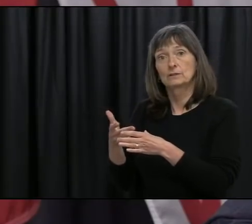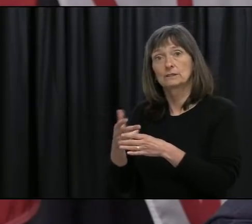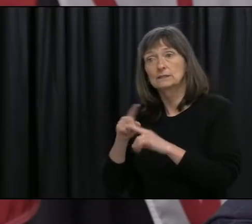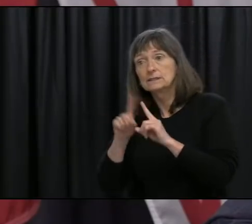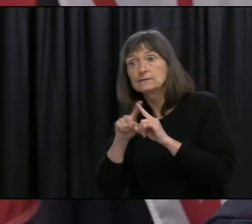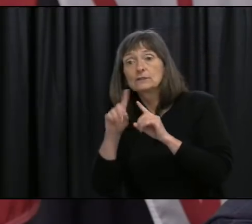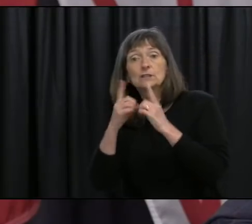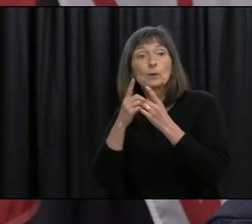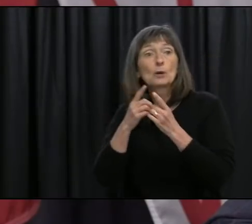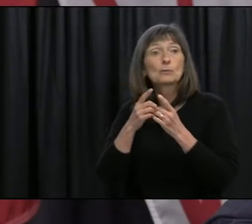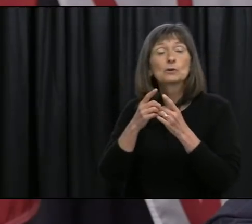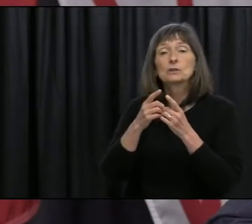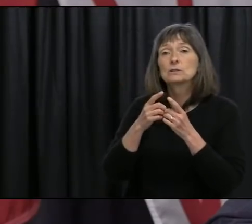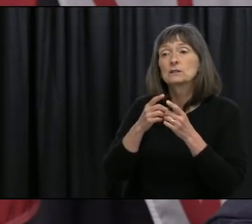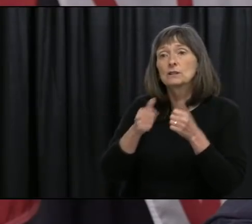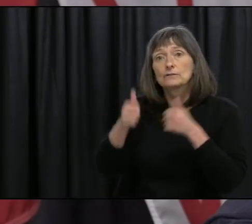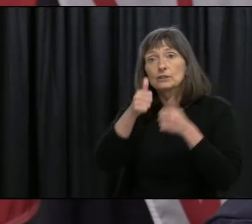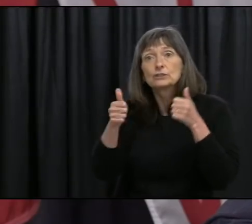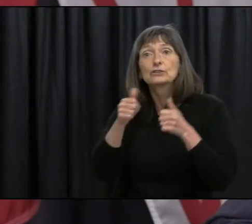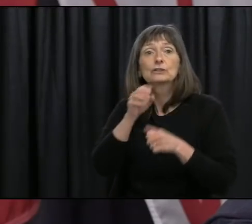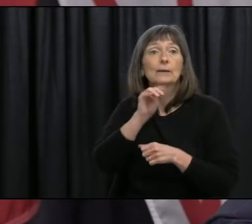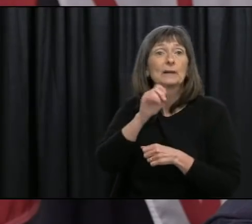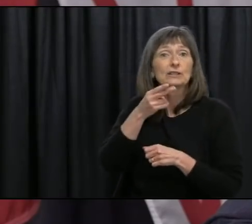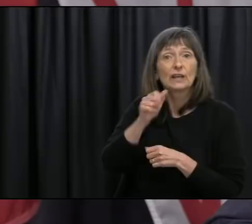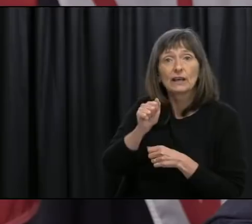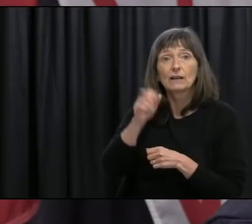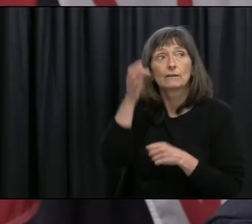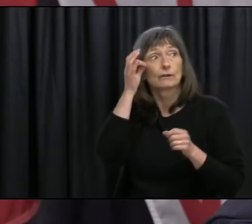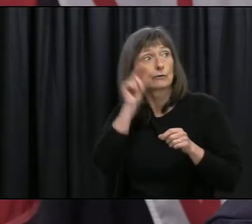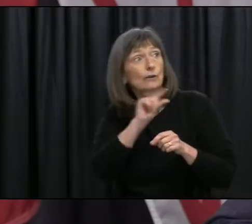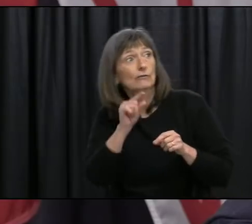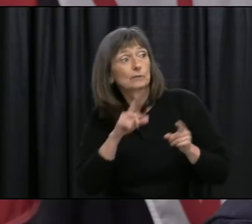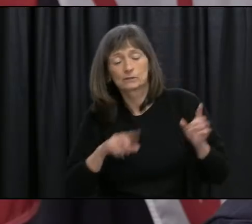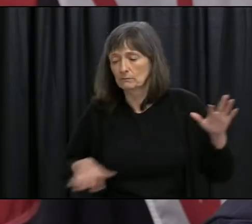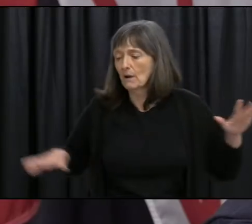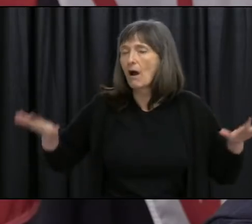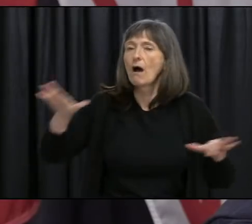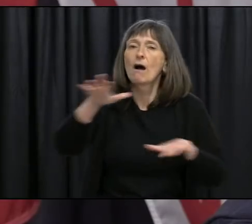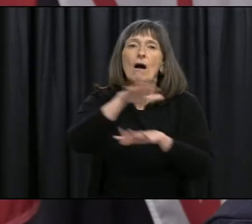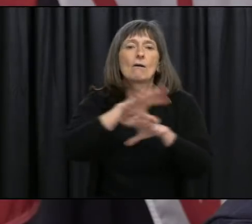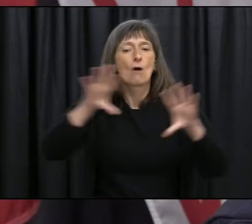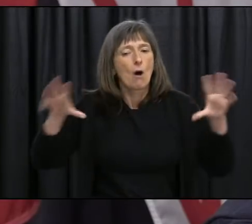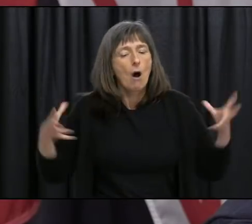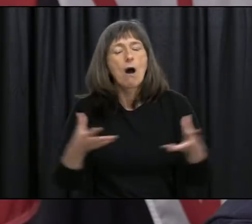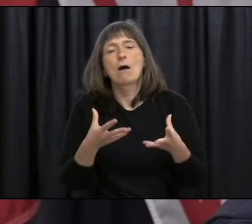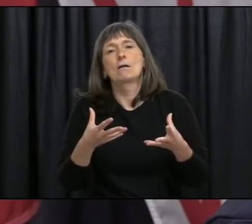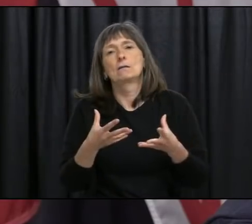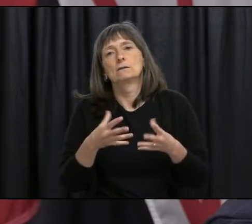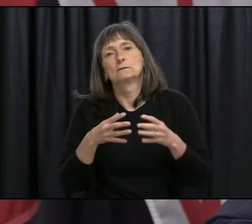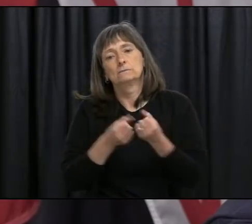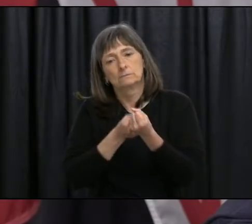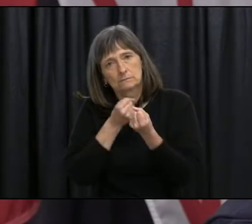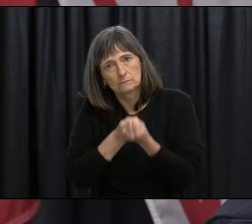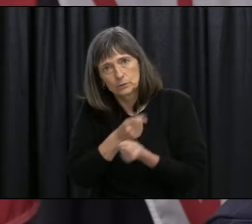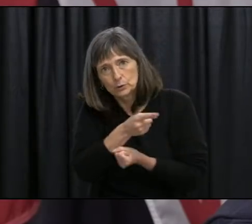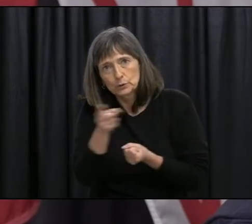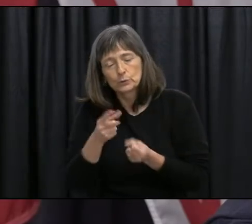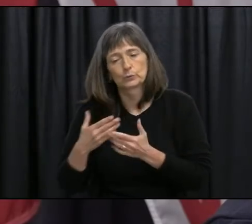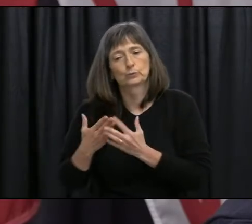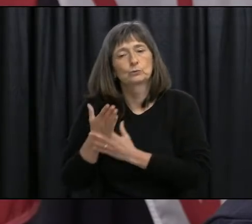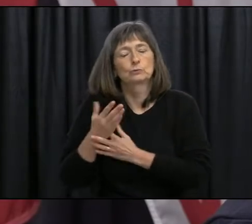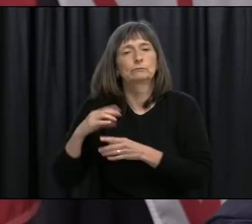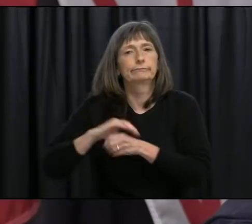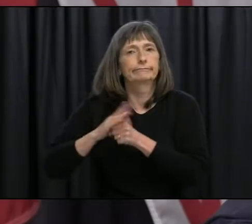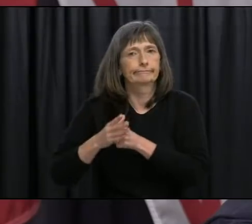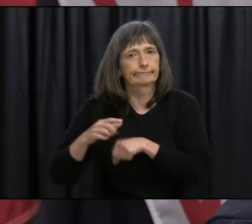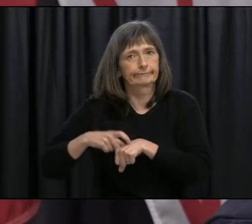many of our public sector workers, along with, by the way, our federal government, we're all here to help you and your family during this pandemic.